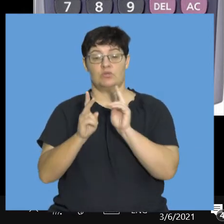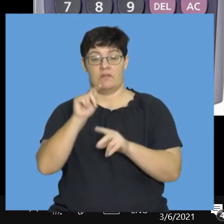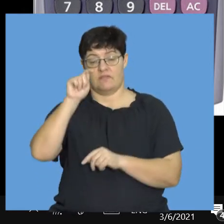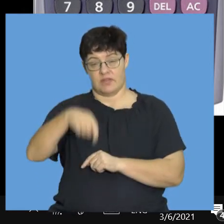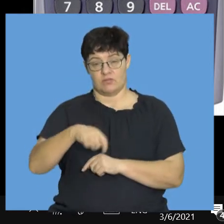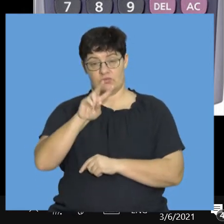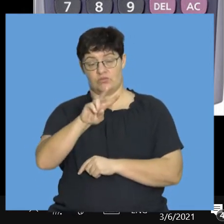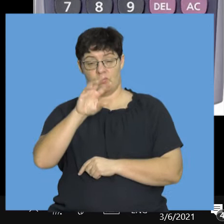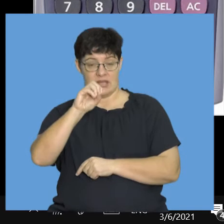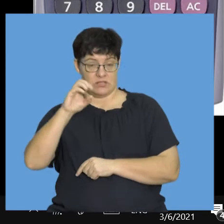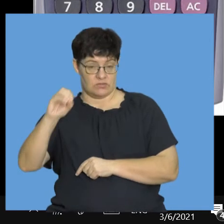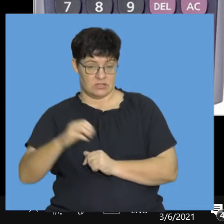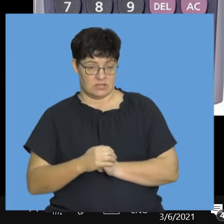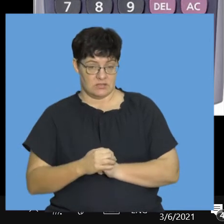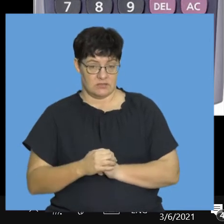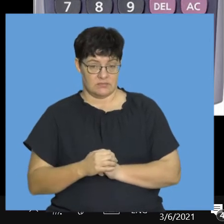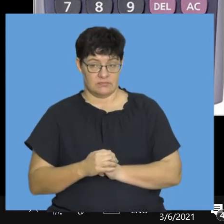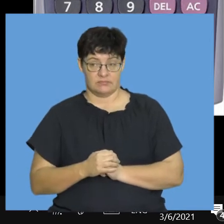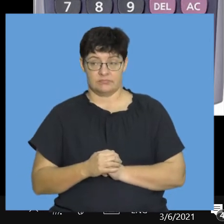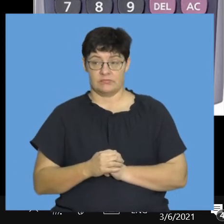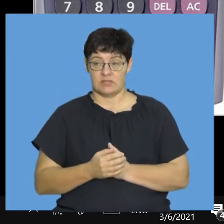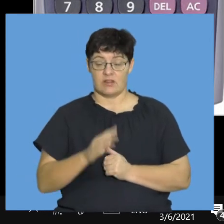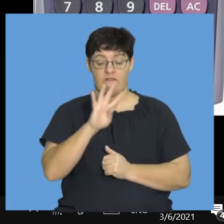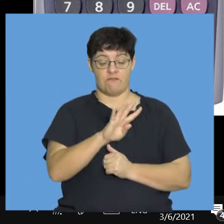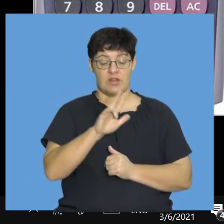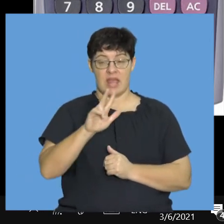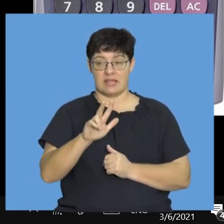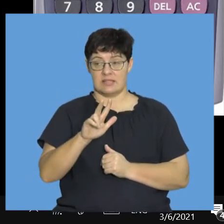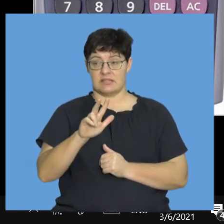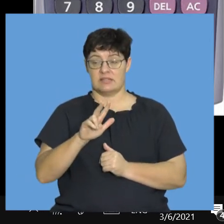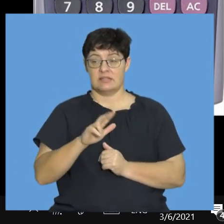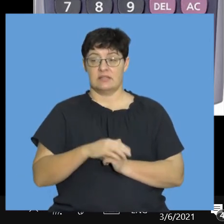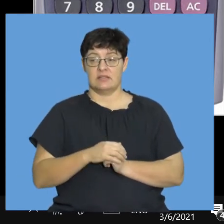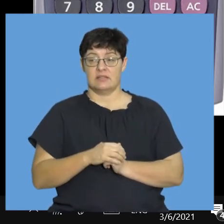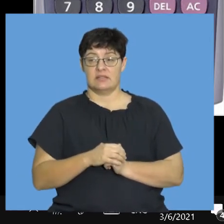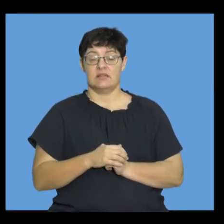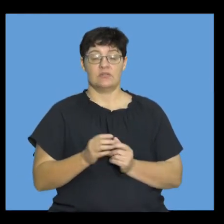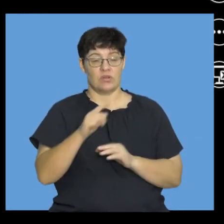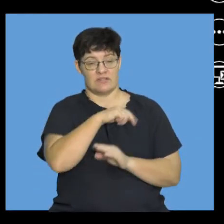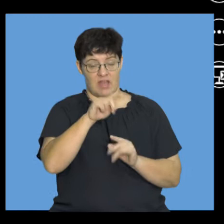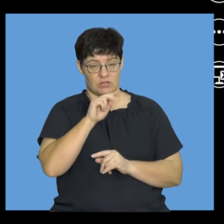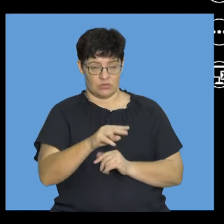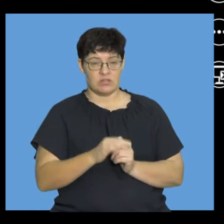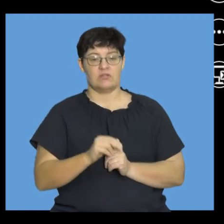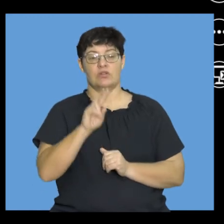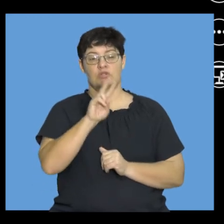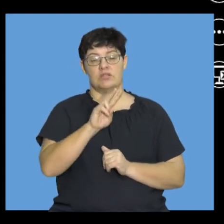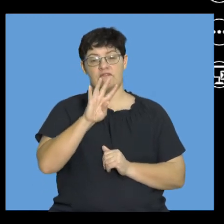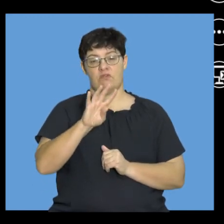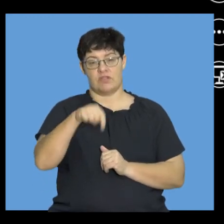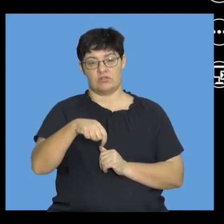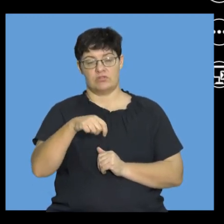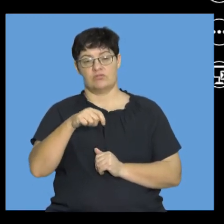12,200, and it gives you that figure of 48,800. Divide by 2 will give you a figure of 24,400. Here's